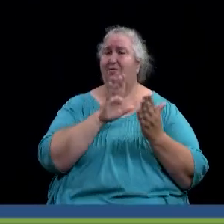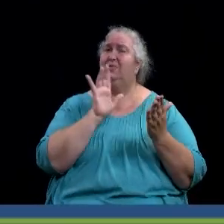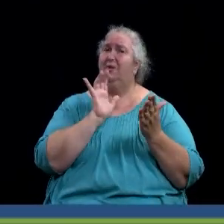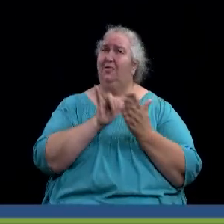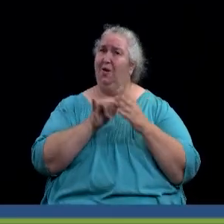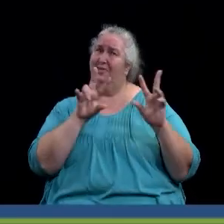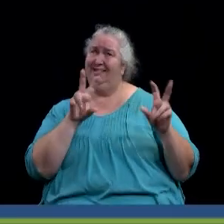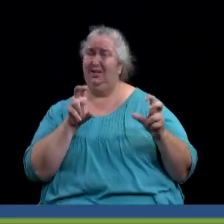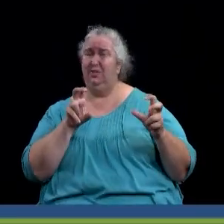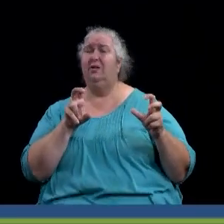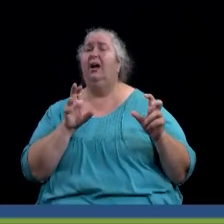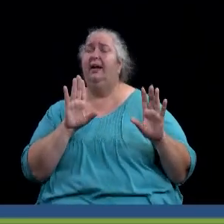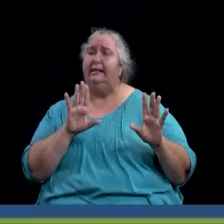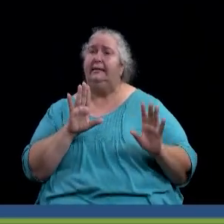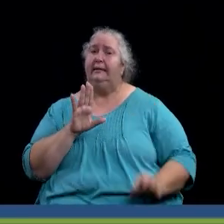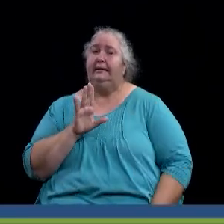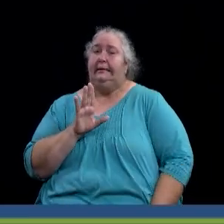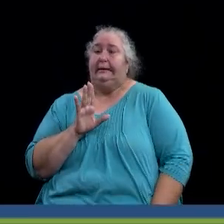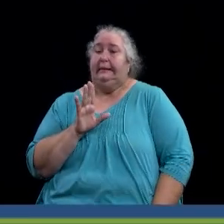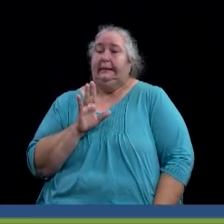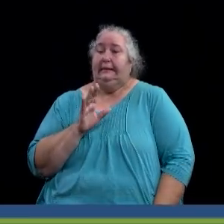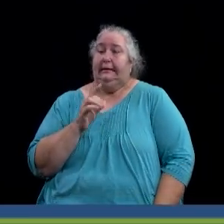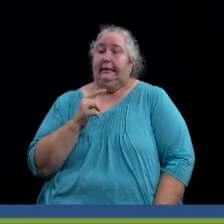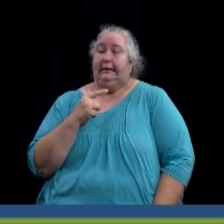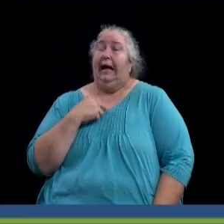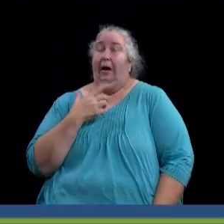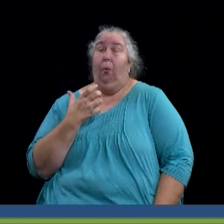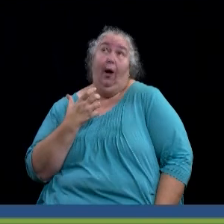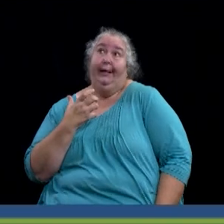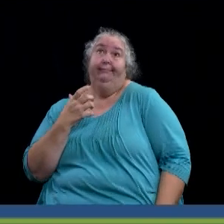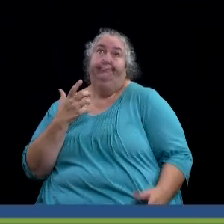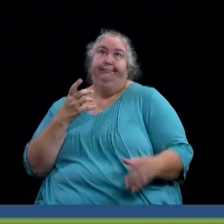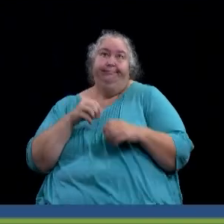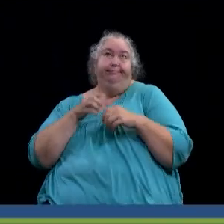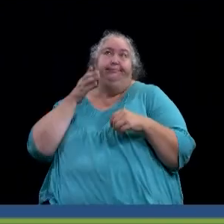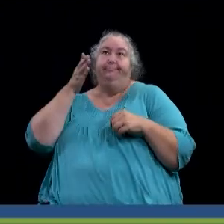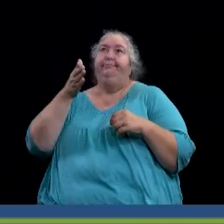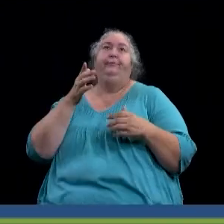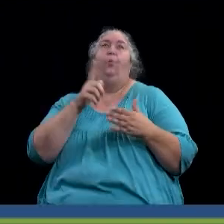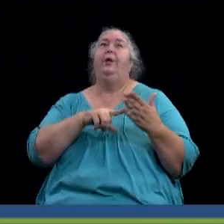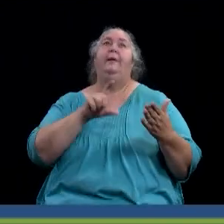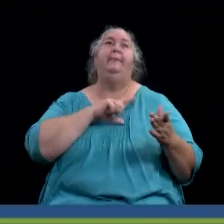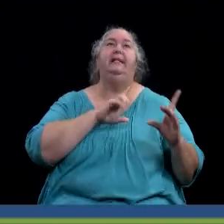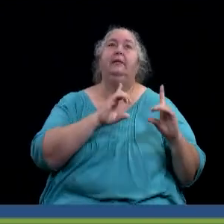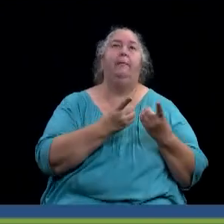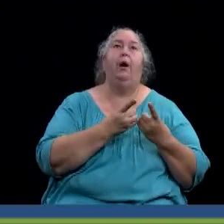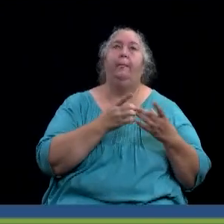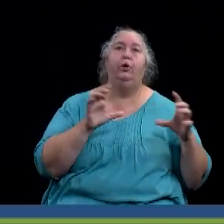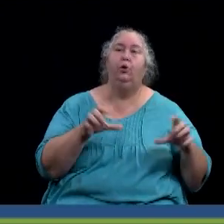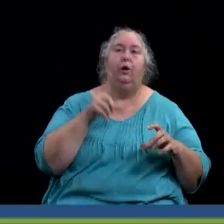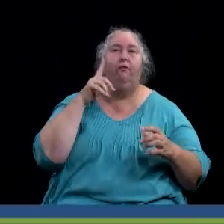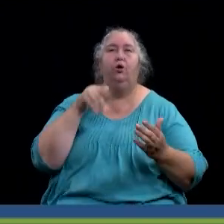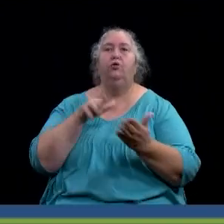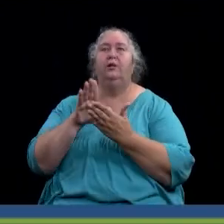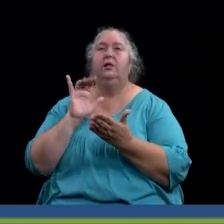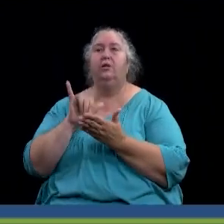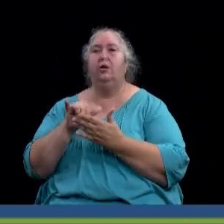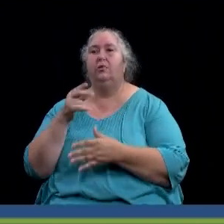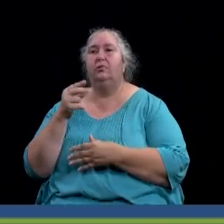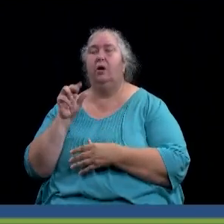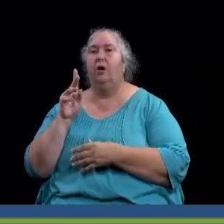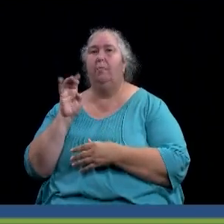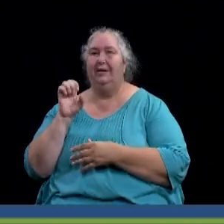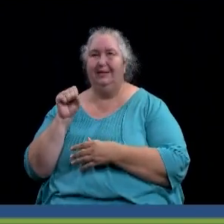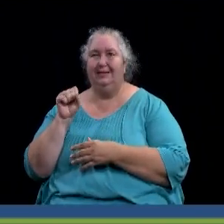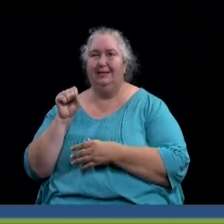the near future what the police department is doing to address those homicides taking place and some tactical